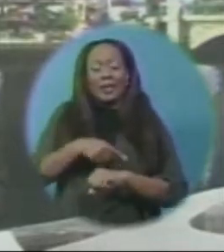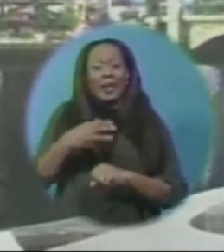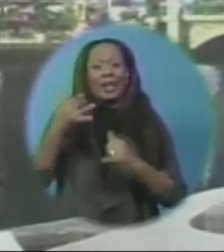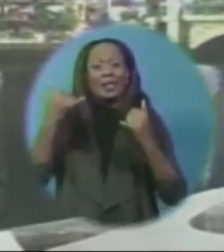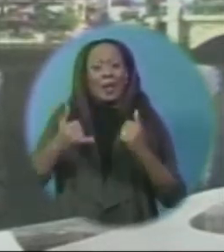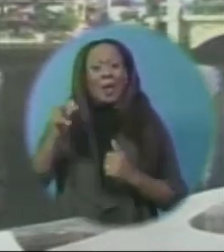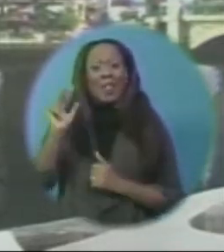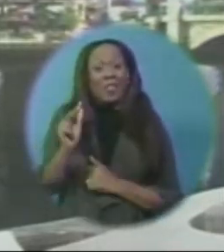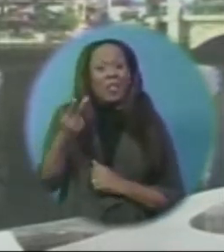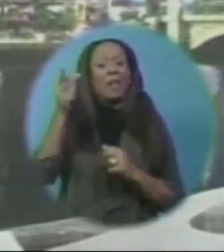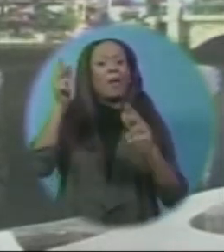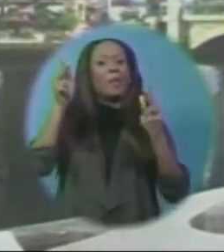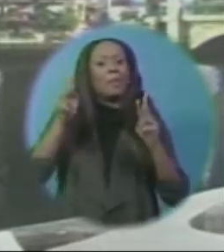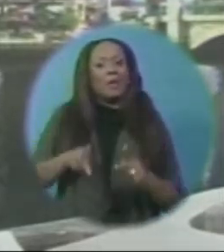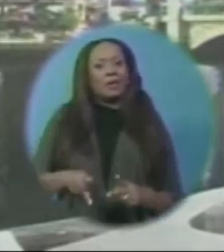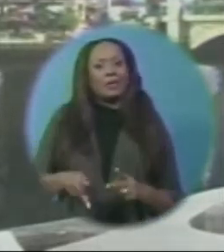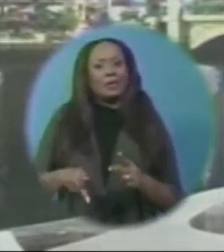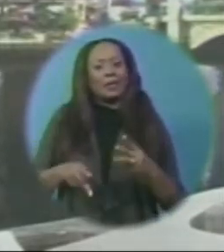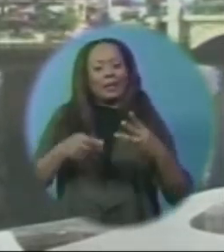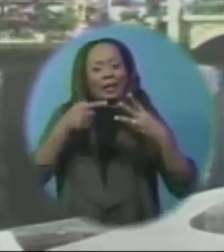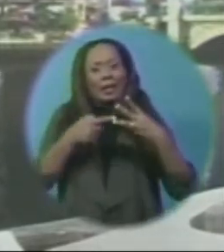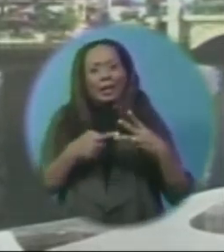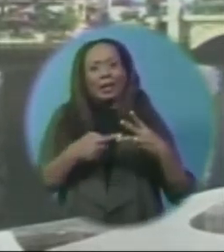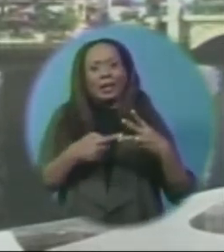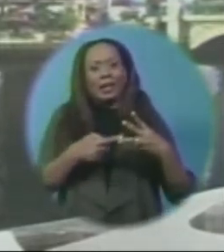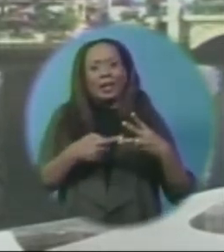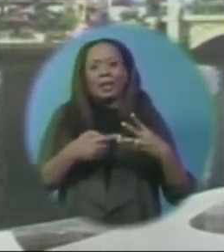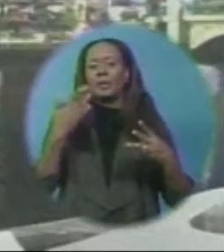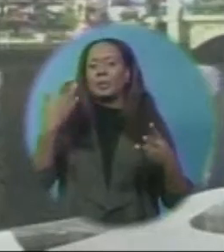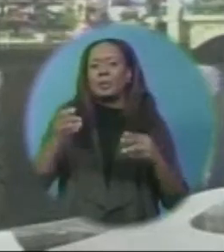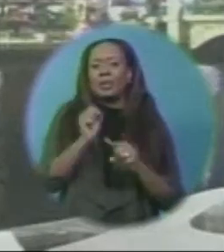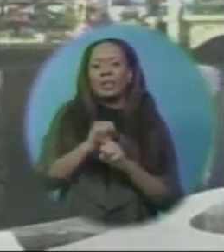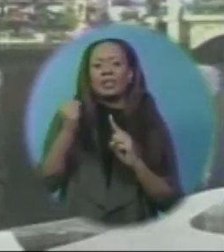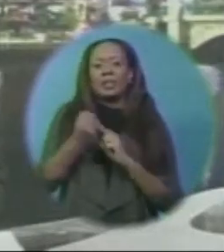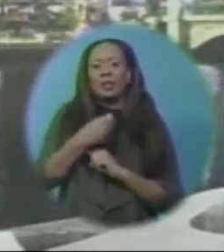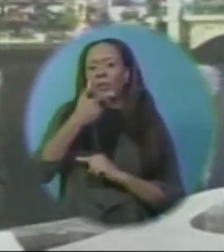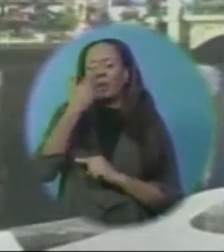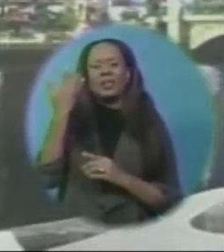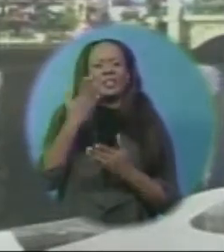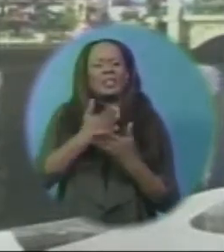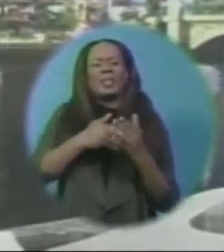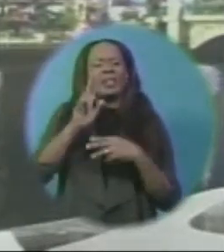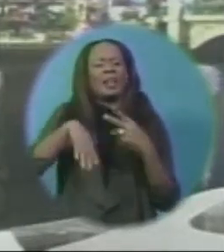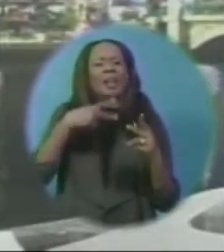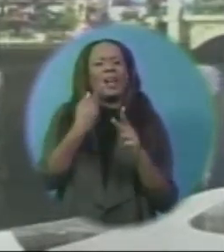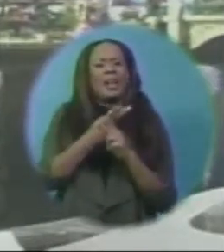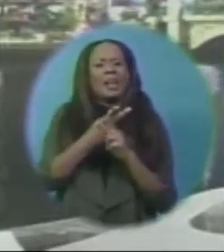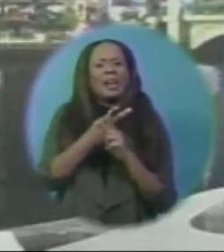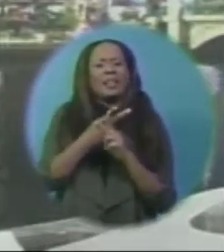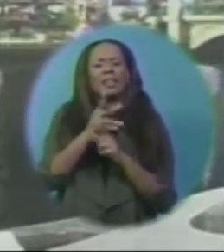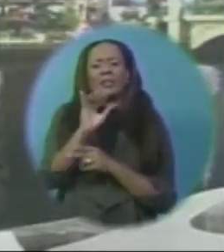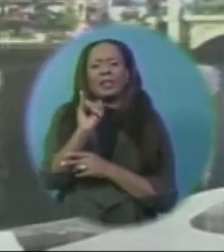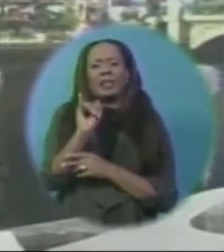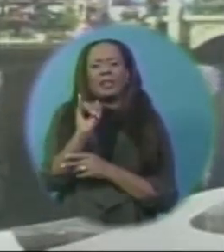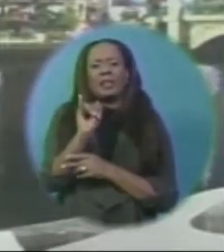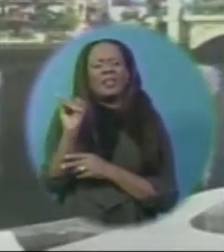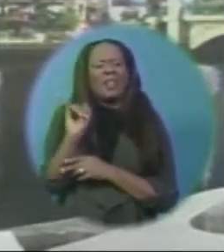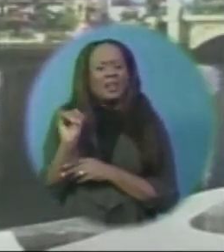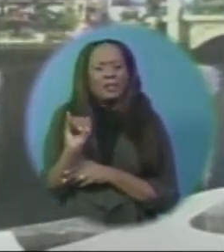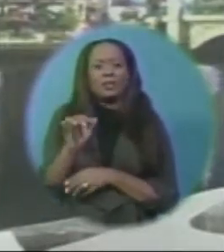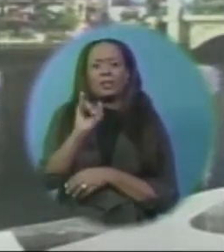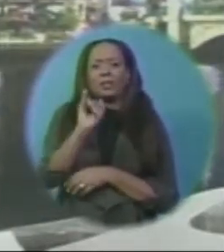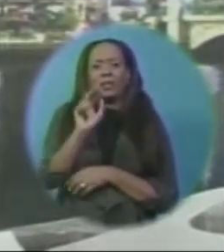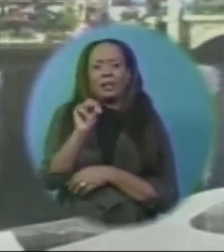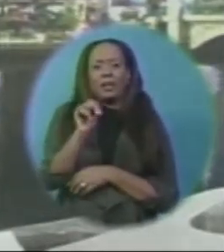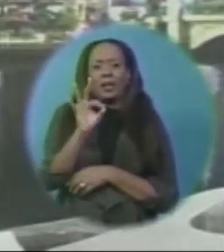been hospitalized amid speculation that the situation may have been as a result of a bacterial infection. Dr. De La Haye